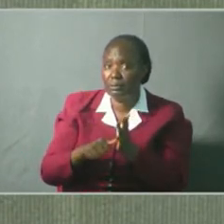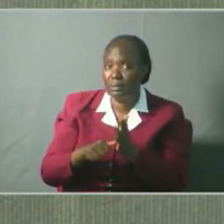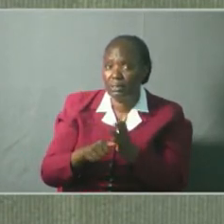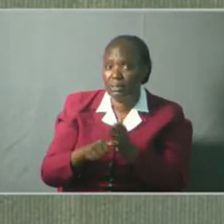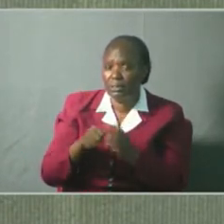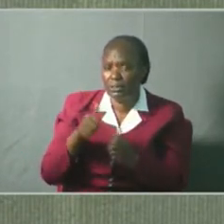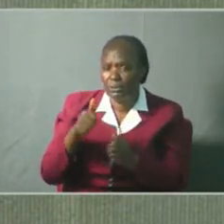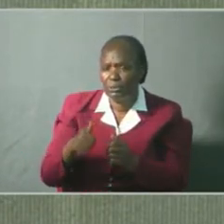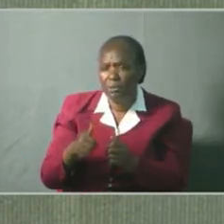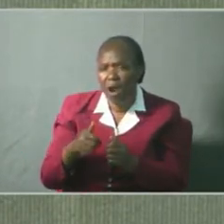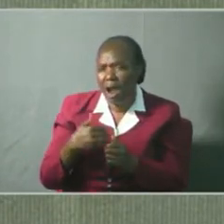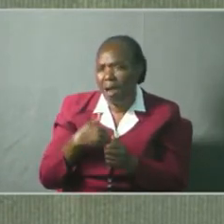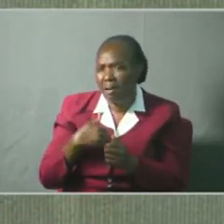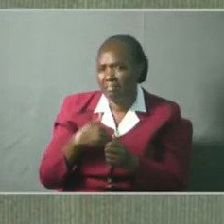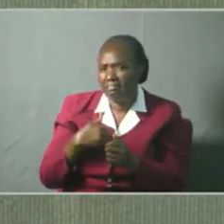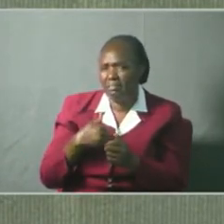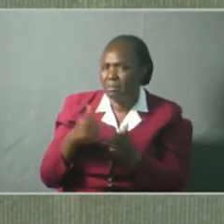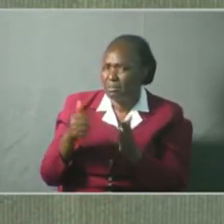got some trouble here?